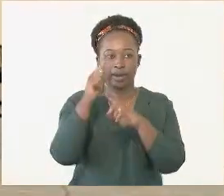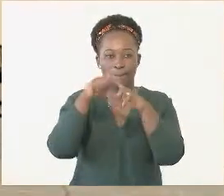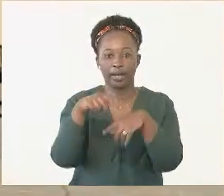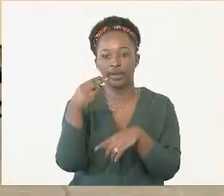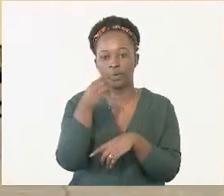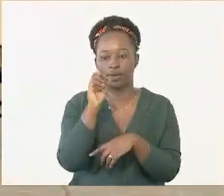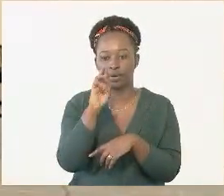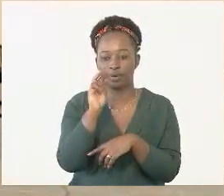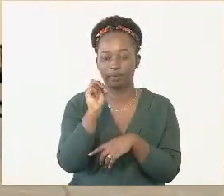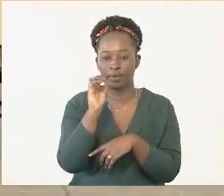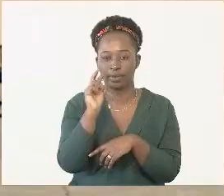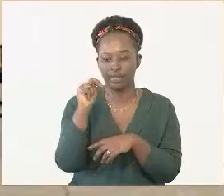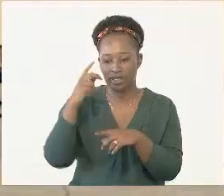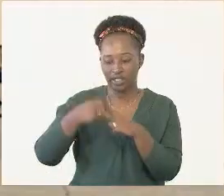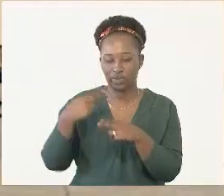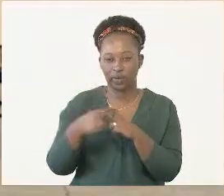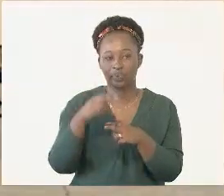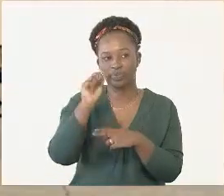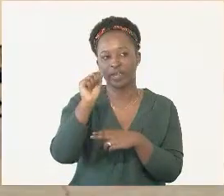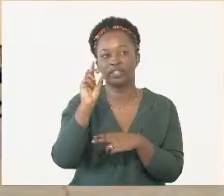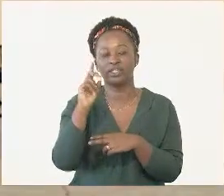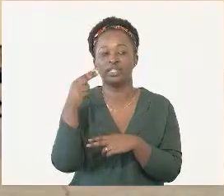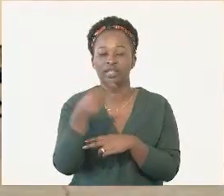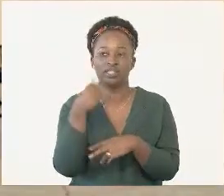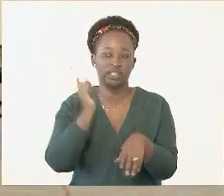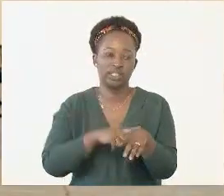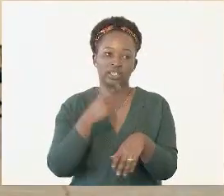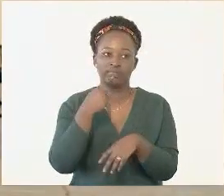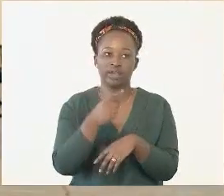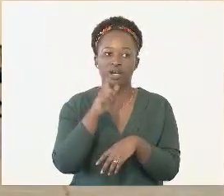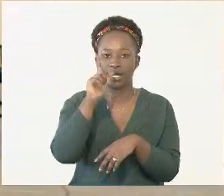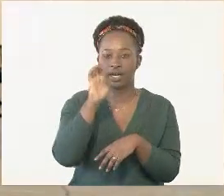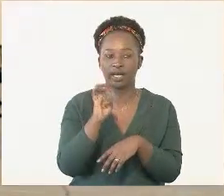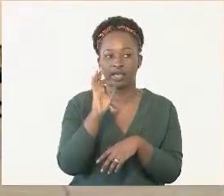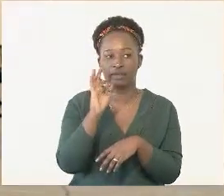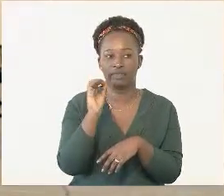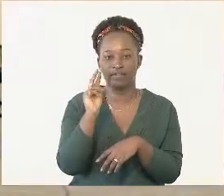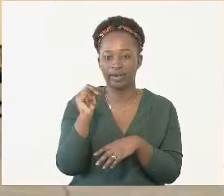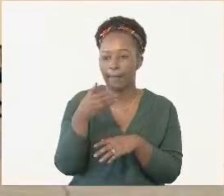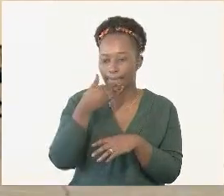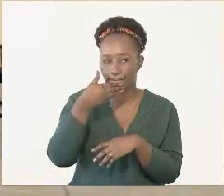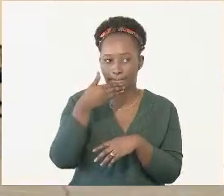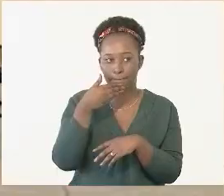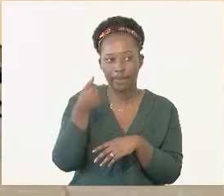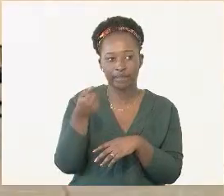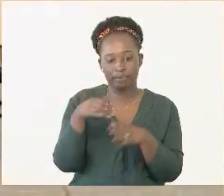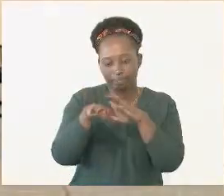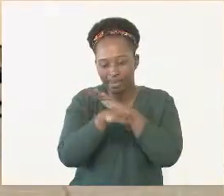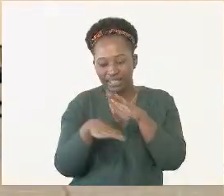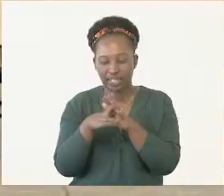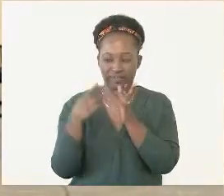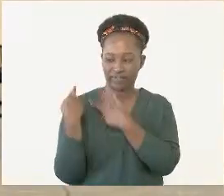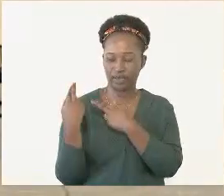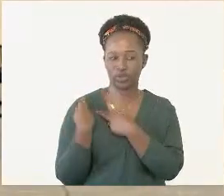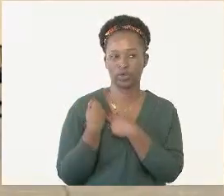called ADH, and informs the nephron. And if I say nephron, is the basic functional unit of the kidney, which